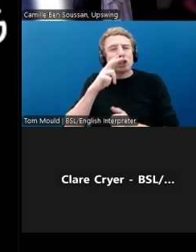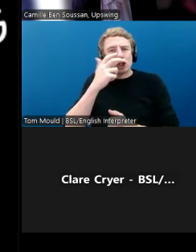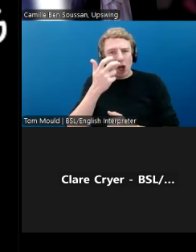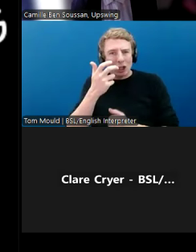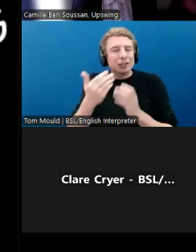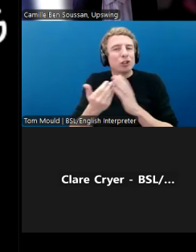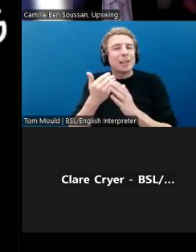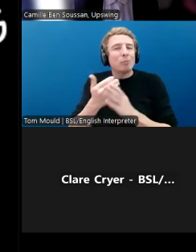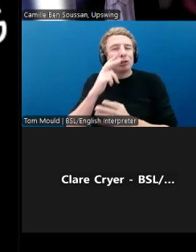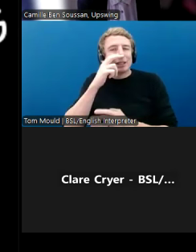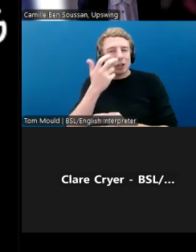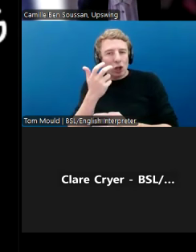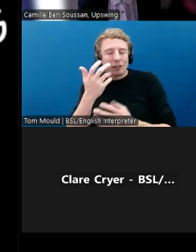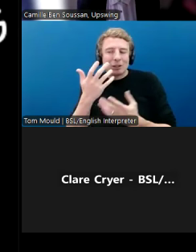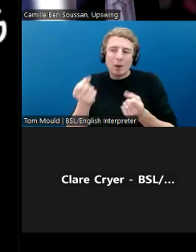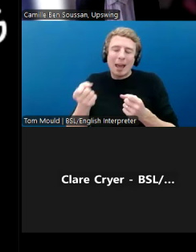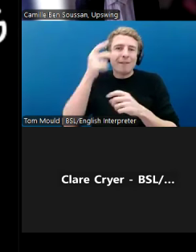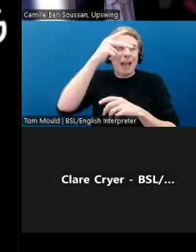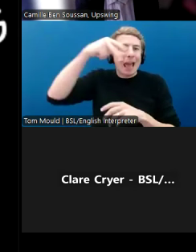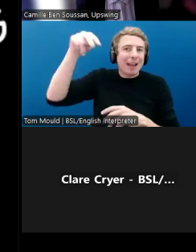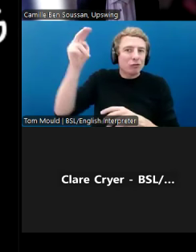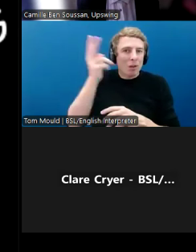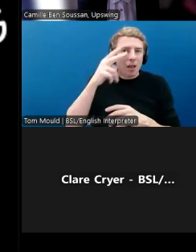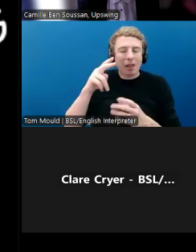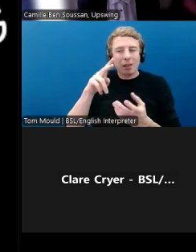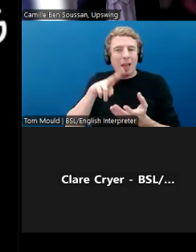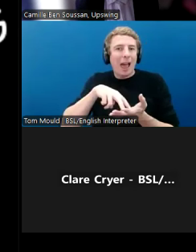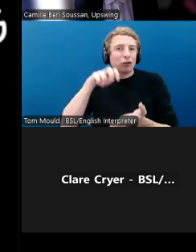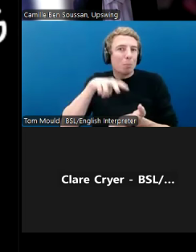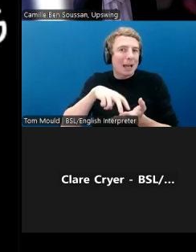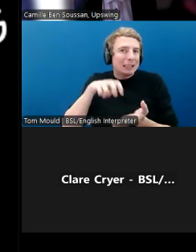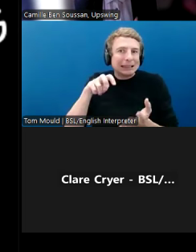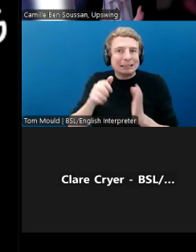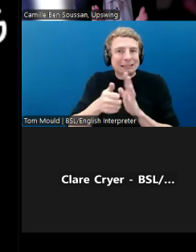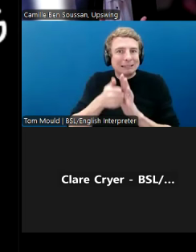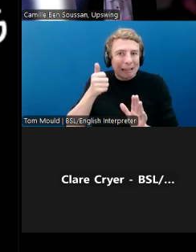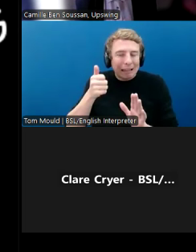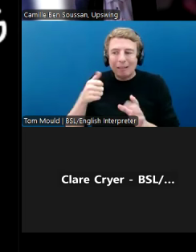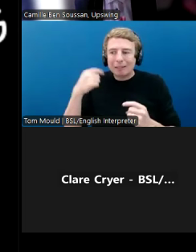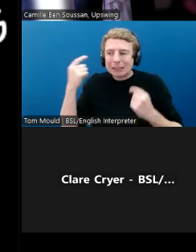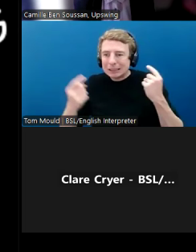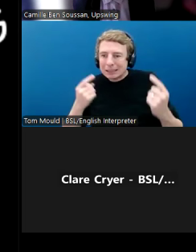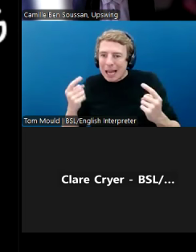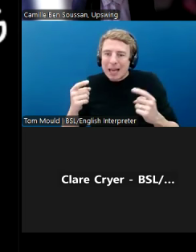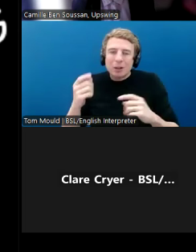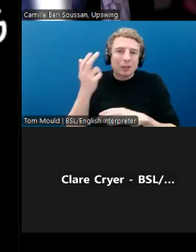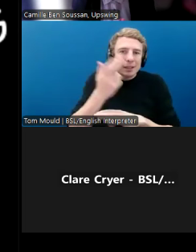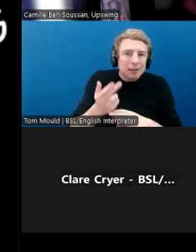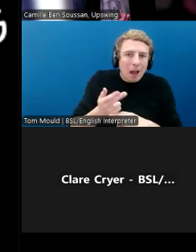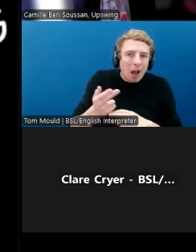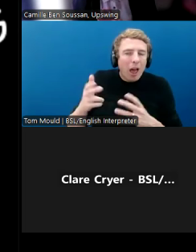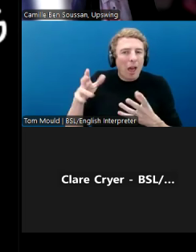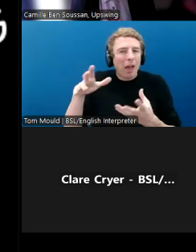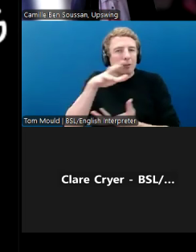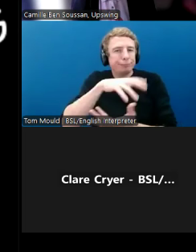blends aerial and acrobatic skill with sound and design, and we want to tell stories that matter.